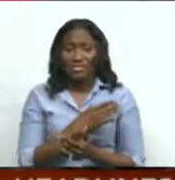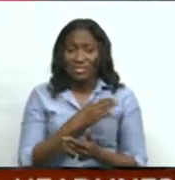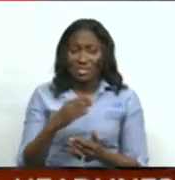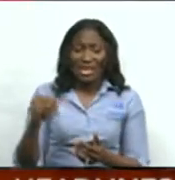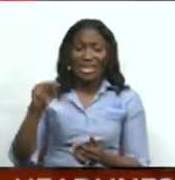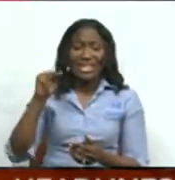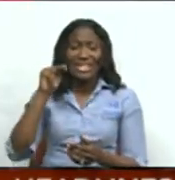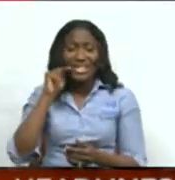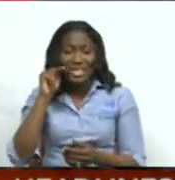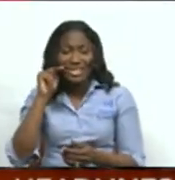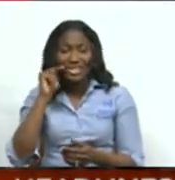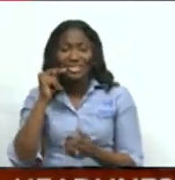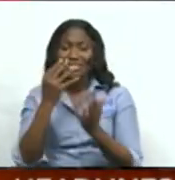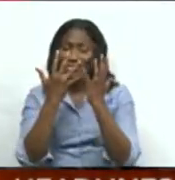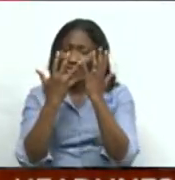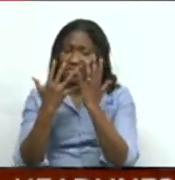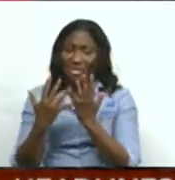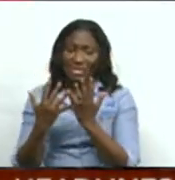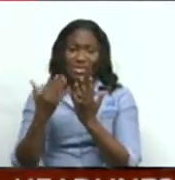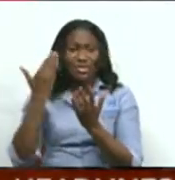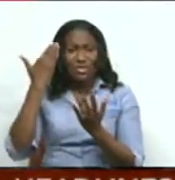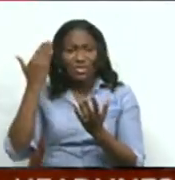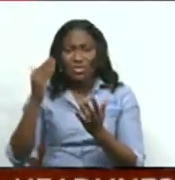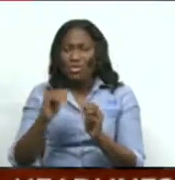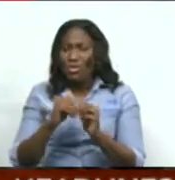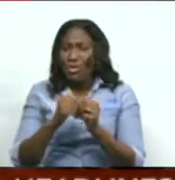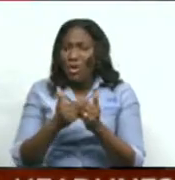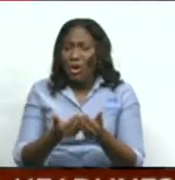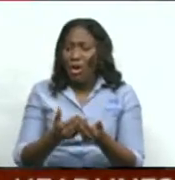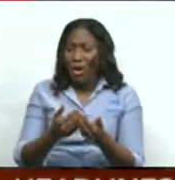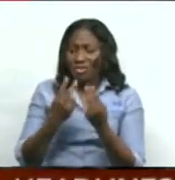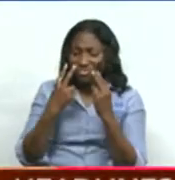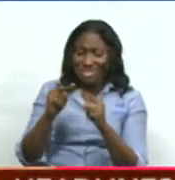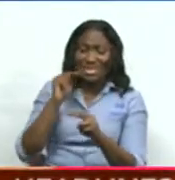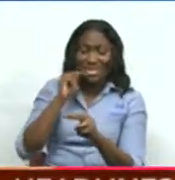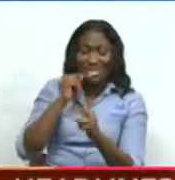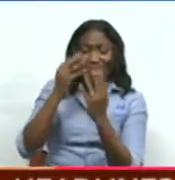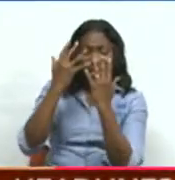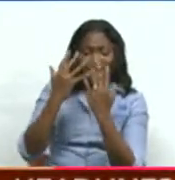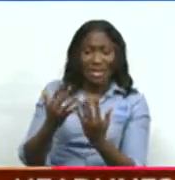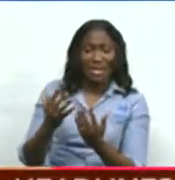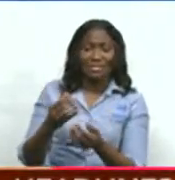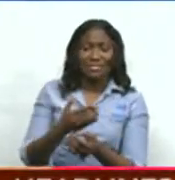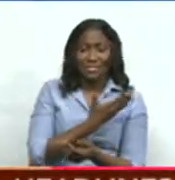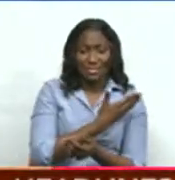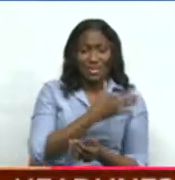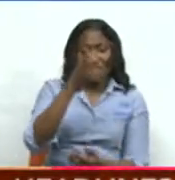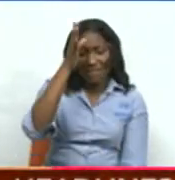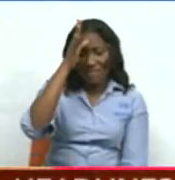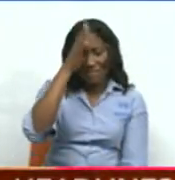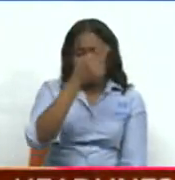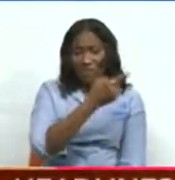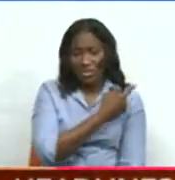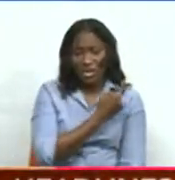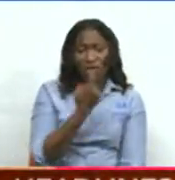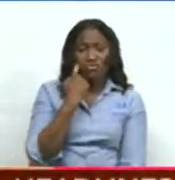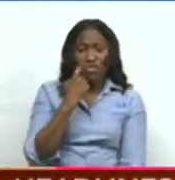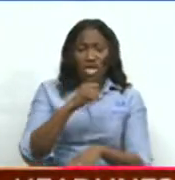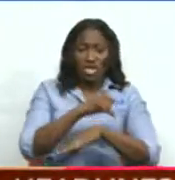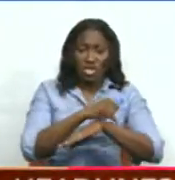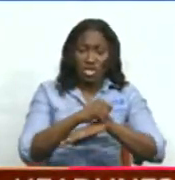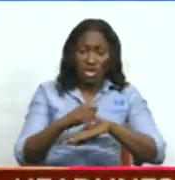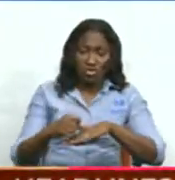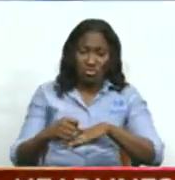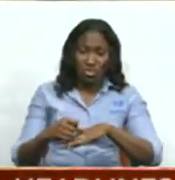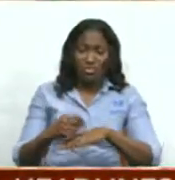the grief on her face. She don't know how to express herself, but you're seeing the grief on her face. Her father, Frankie Worrell, who recently had surgery, told